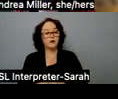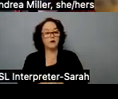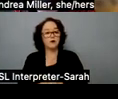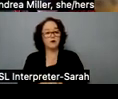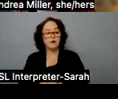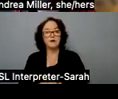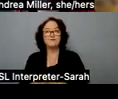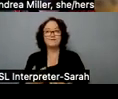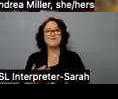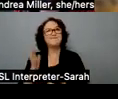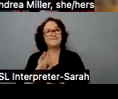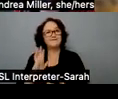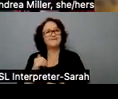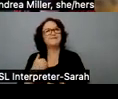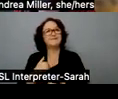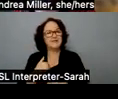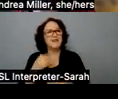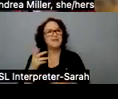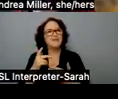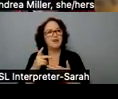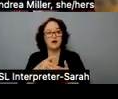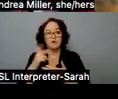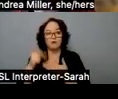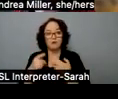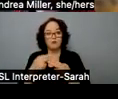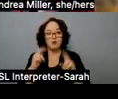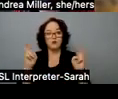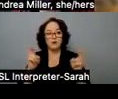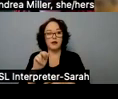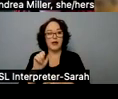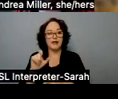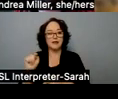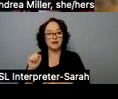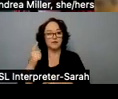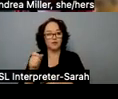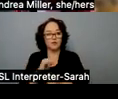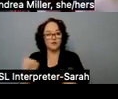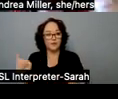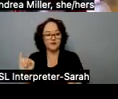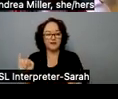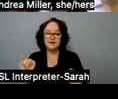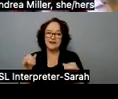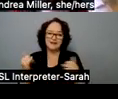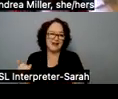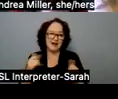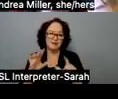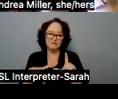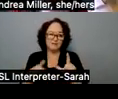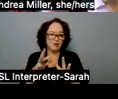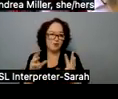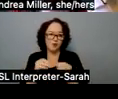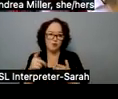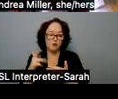bring back, but it was called Assets for Independence, and it was called an Individual Development Account Program. We still had that program going